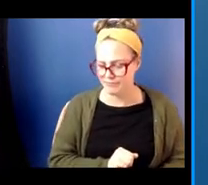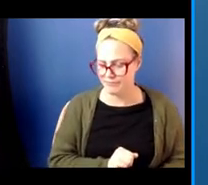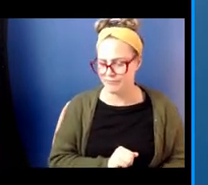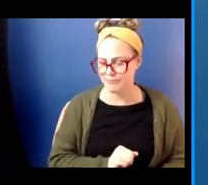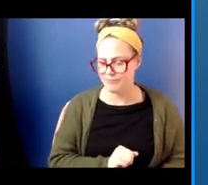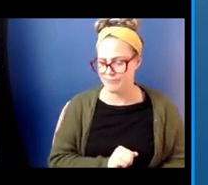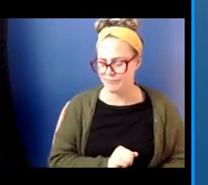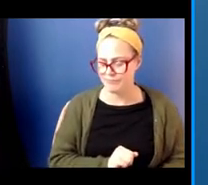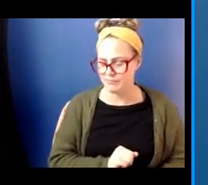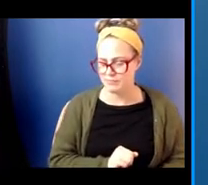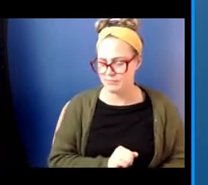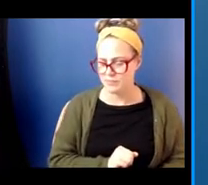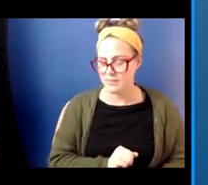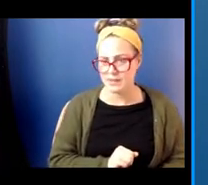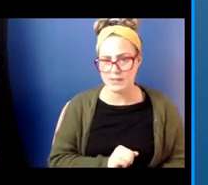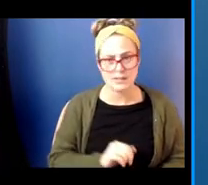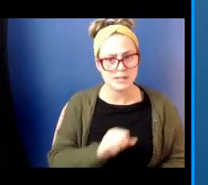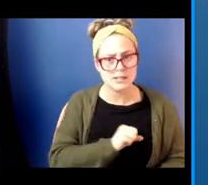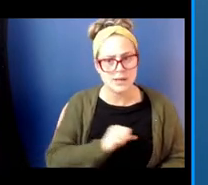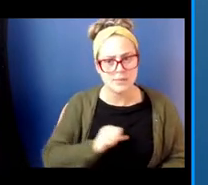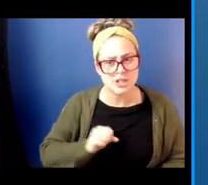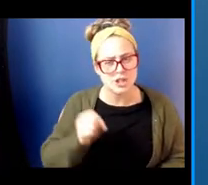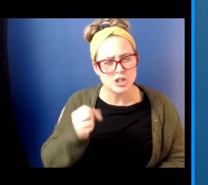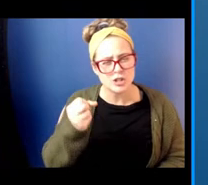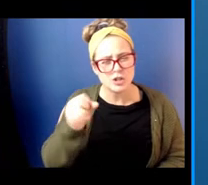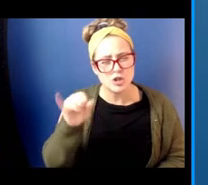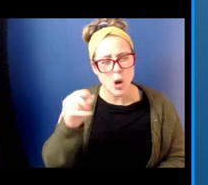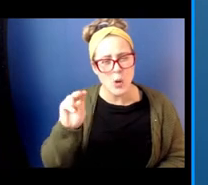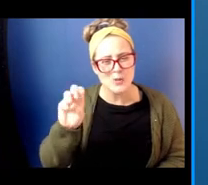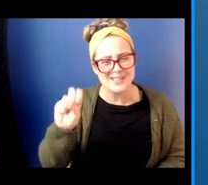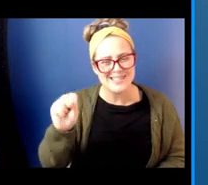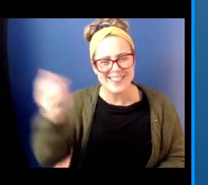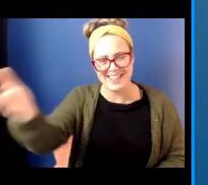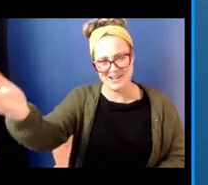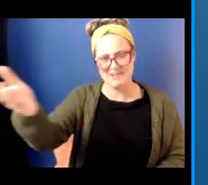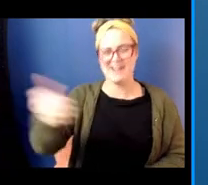Senator Chevron Jones there there you are okay good thank you